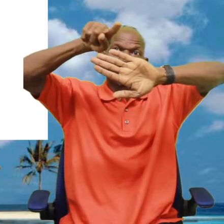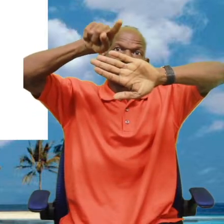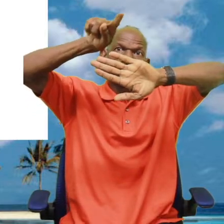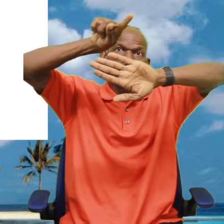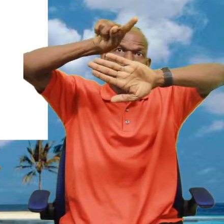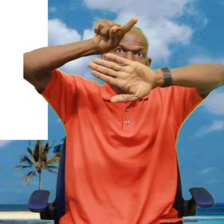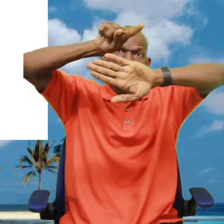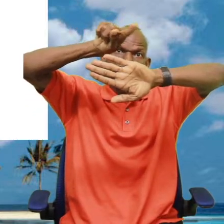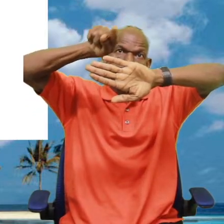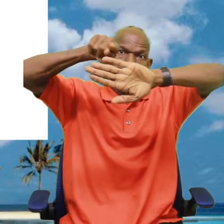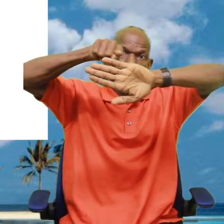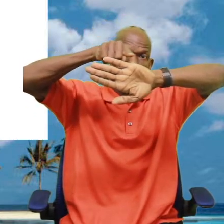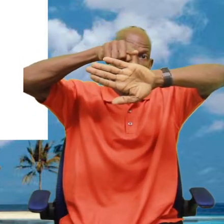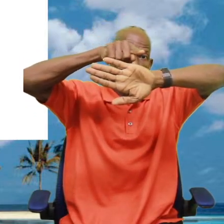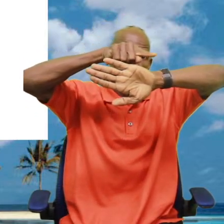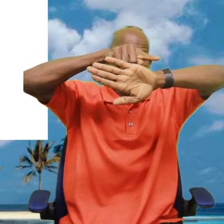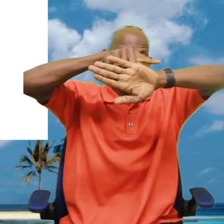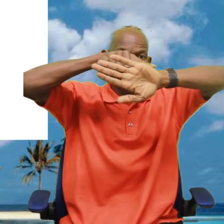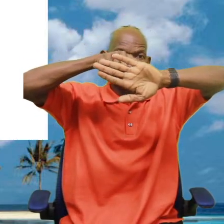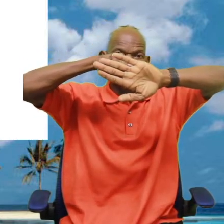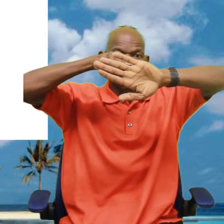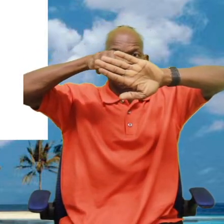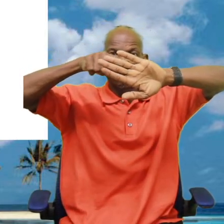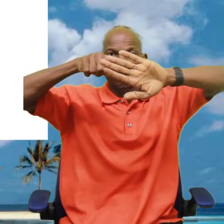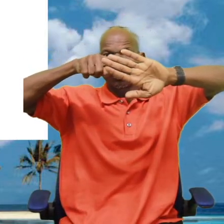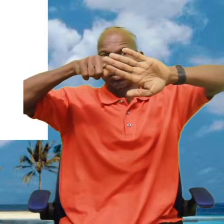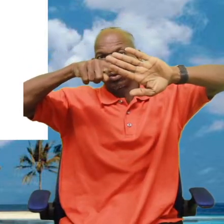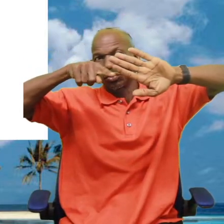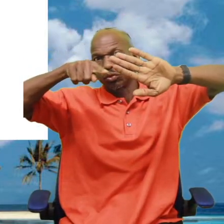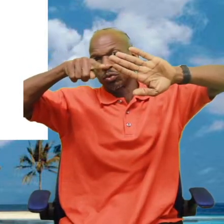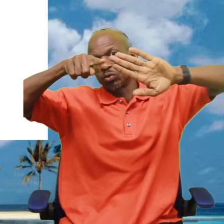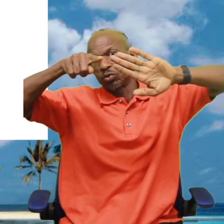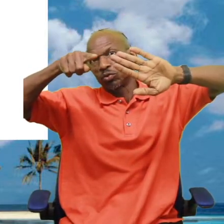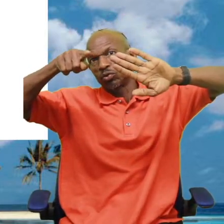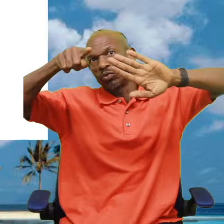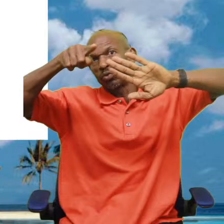Writing it a little better here. Homework you are giving me.